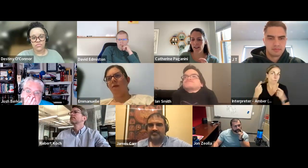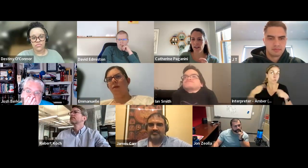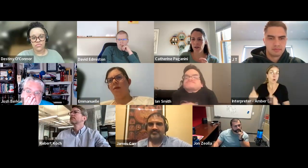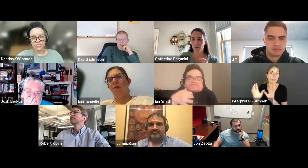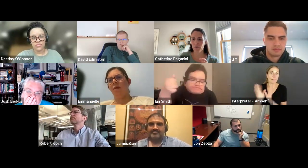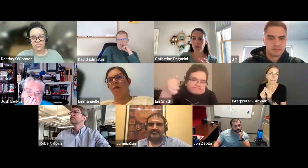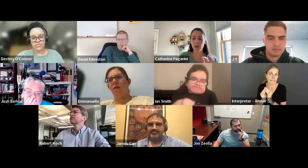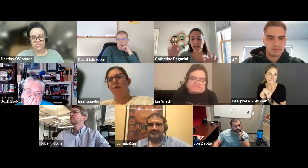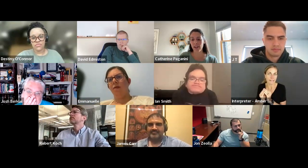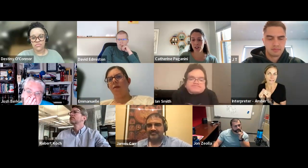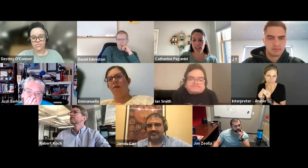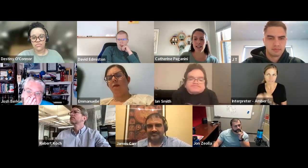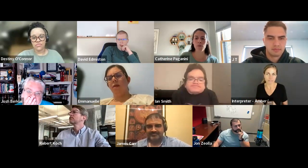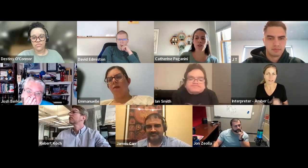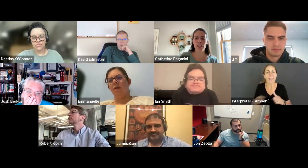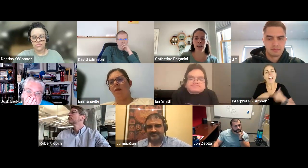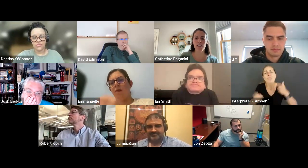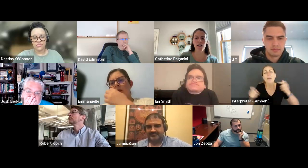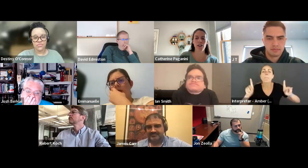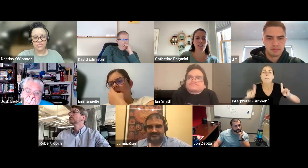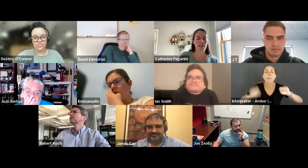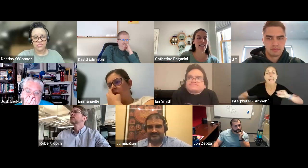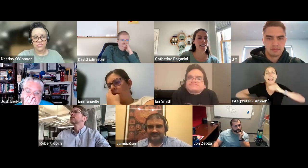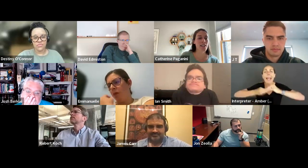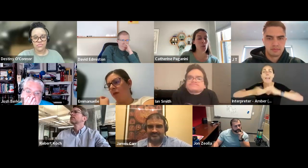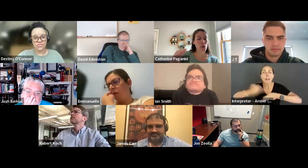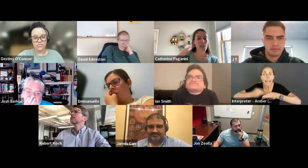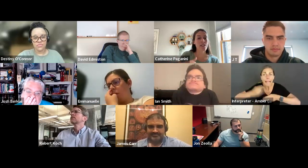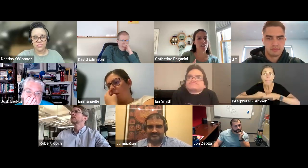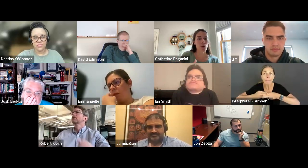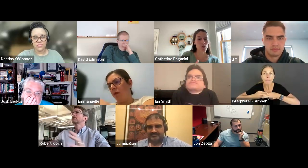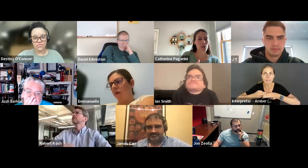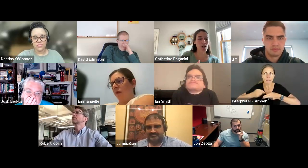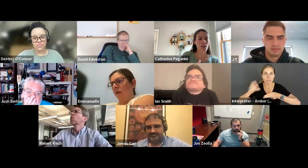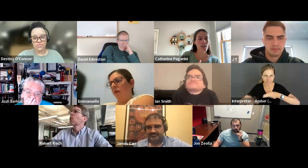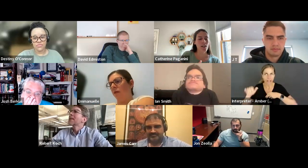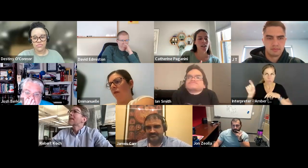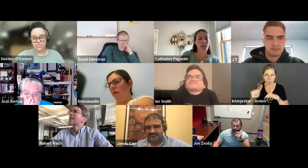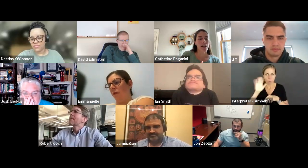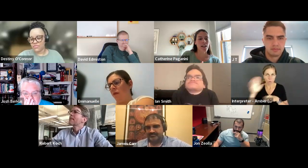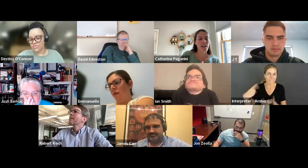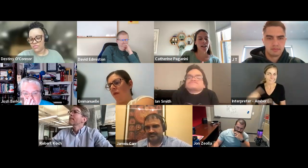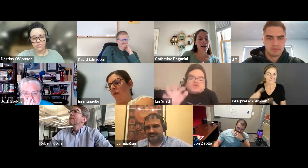then people can add their names. And then, yeah, that's where we discuss what we'll talk